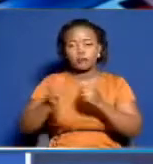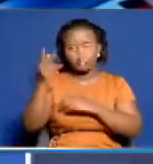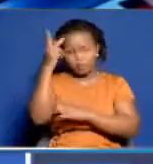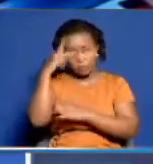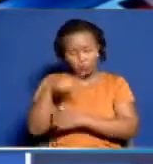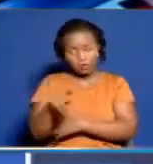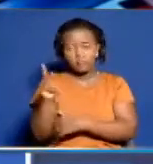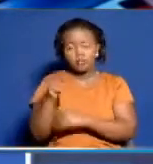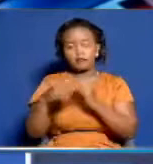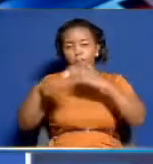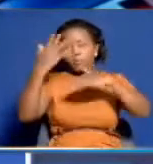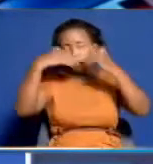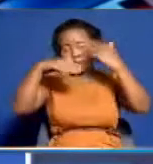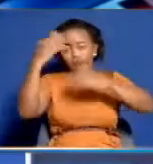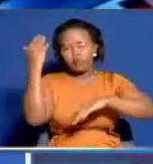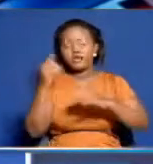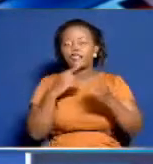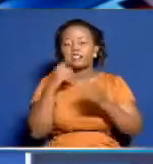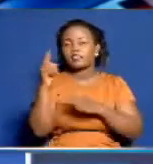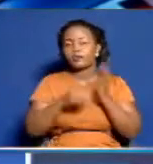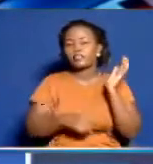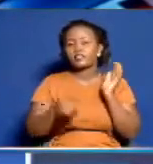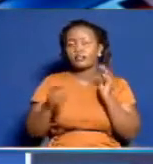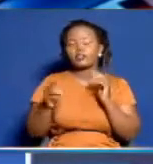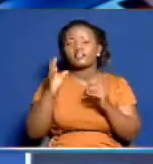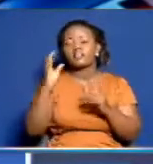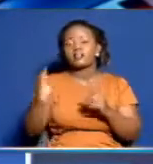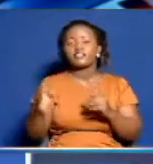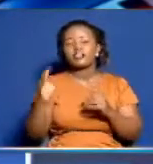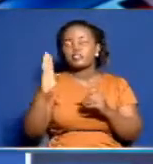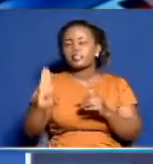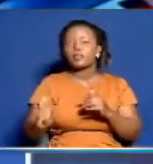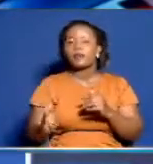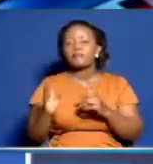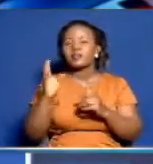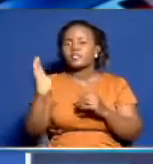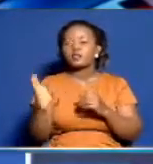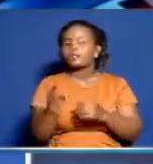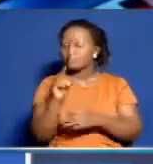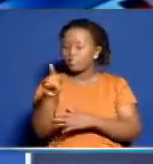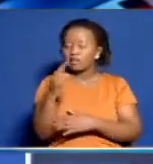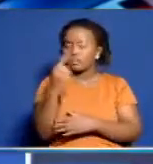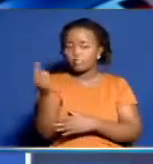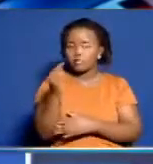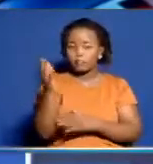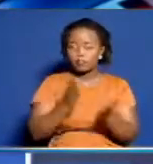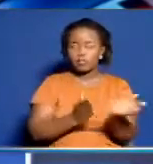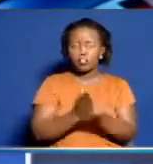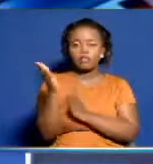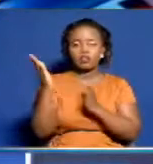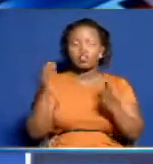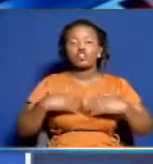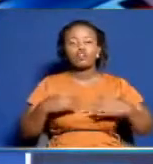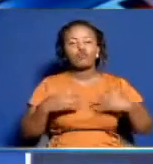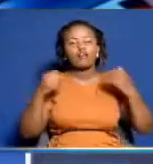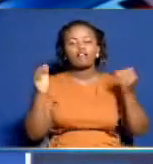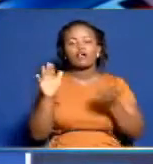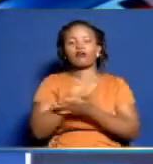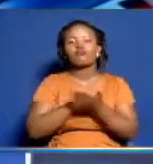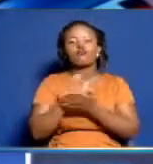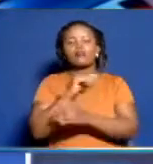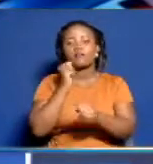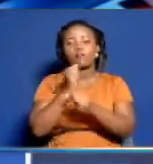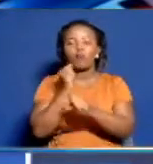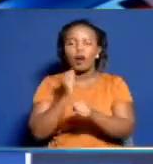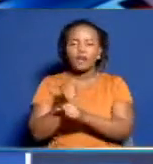Magoha says competent-based curriculum is the only right trajectory to providing a solid framework to